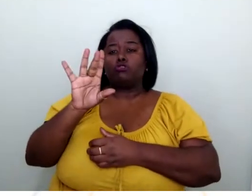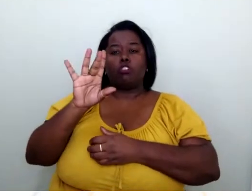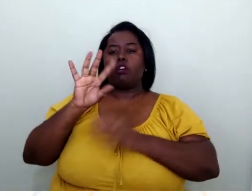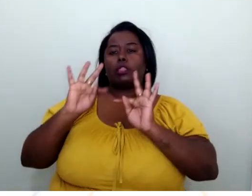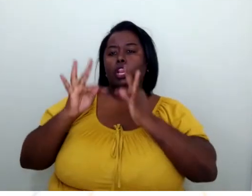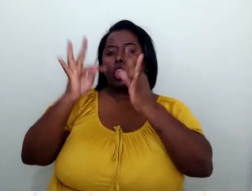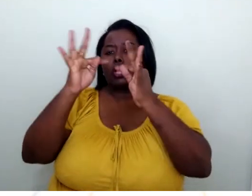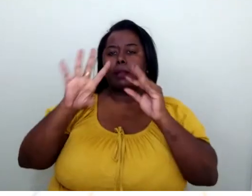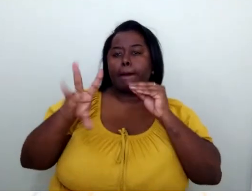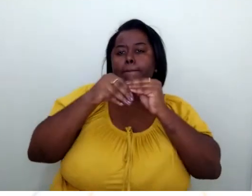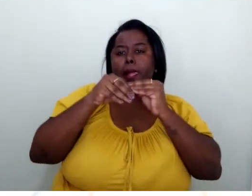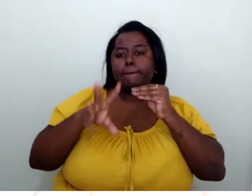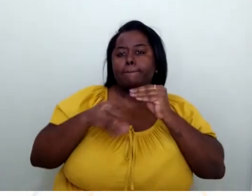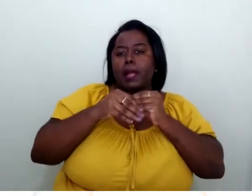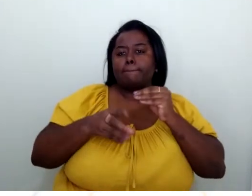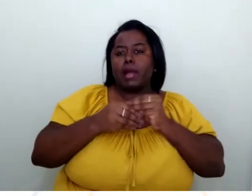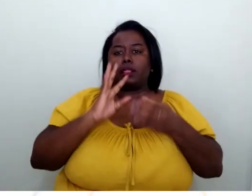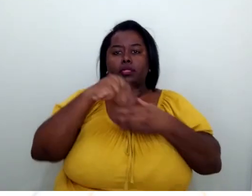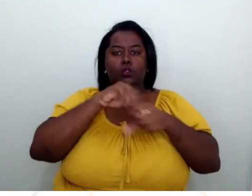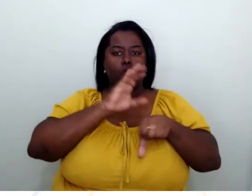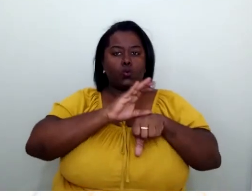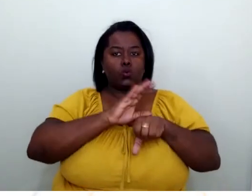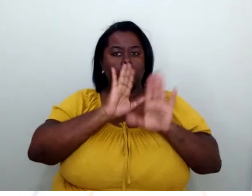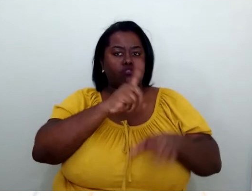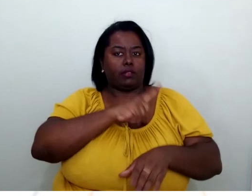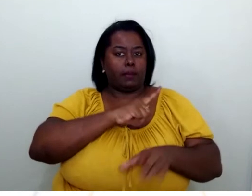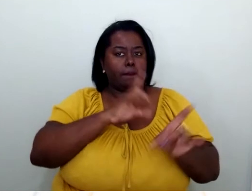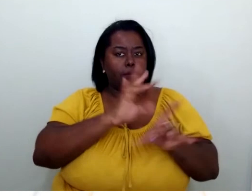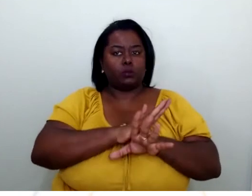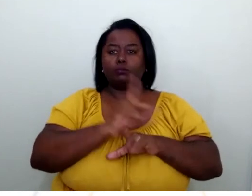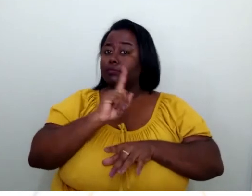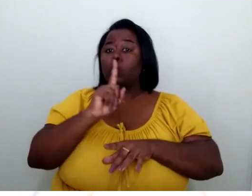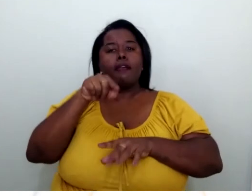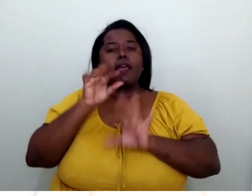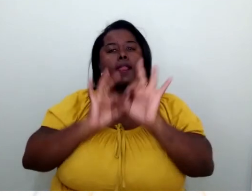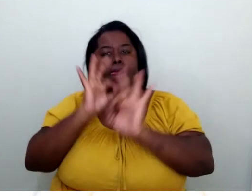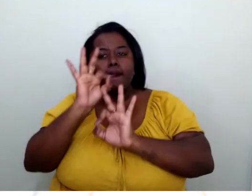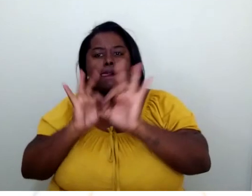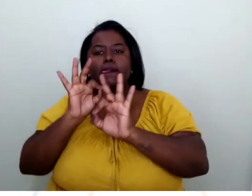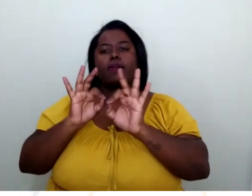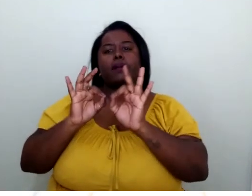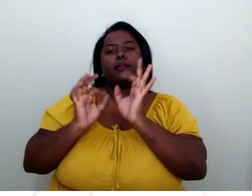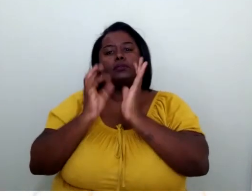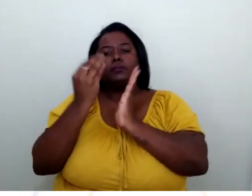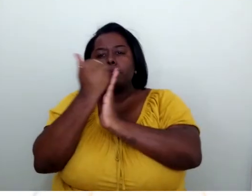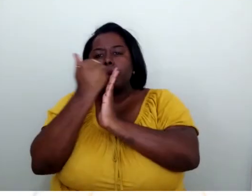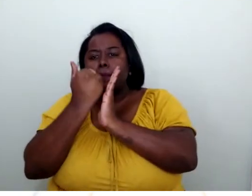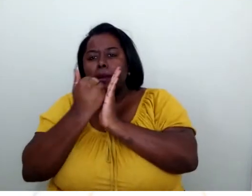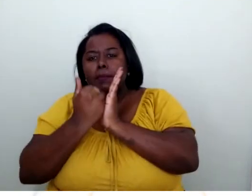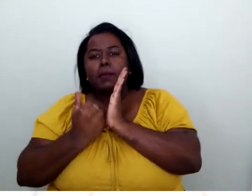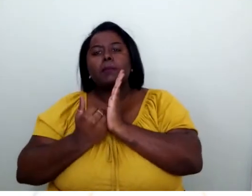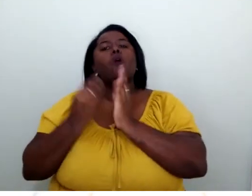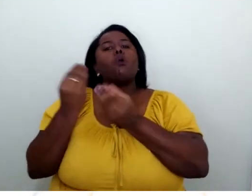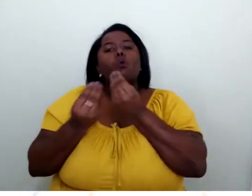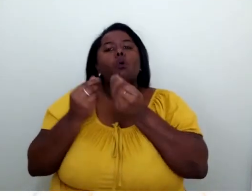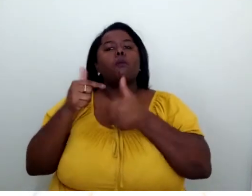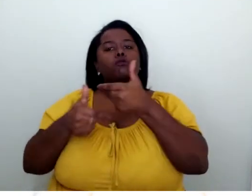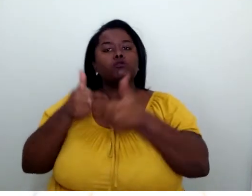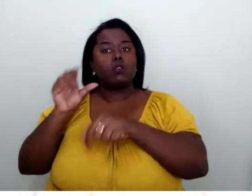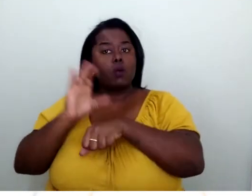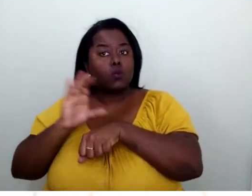share your thoughts and ideas in the discussion forum that'll accompany this presentation. From my